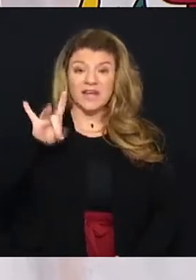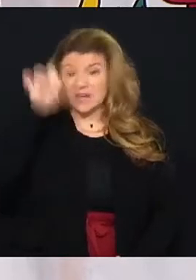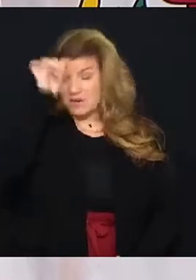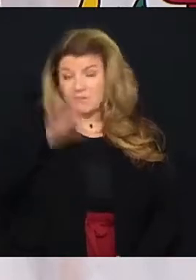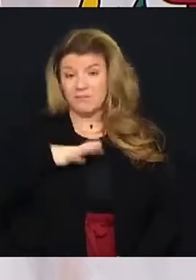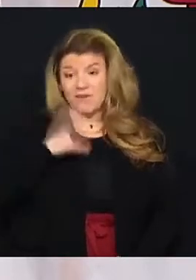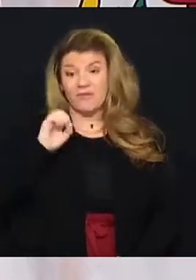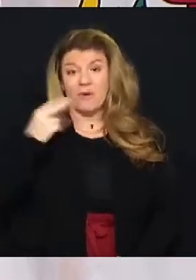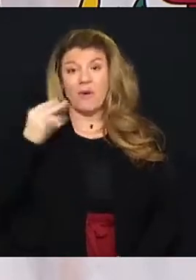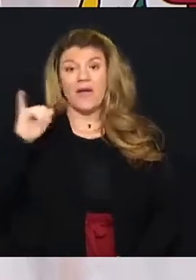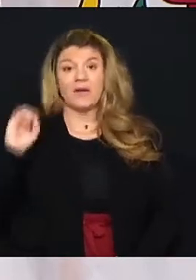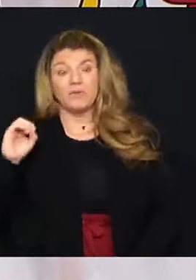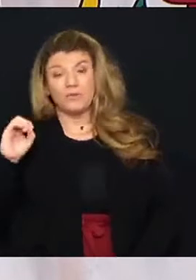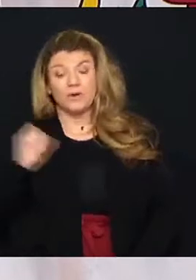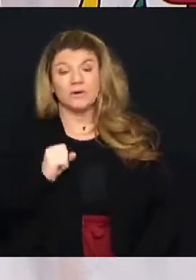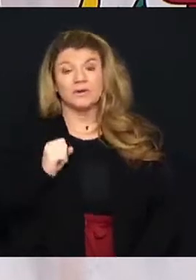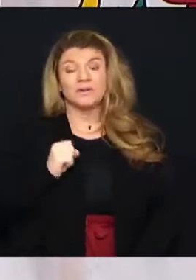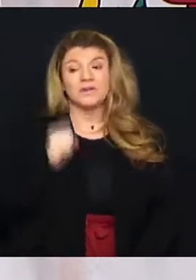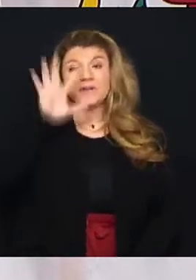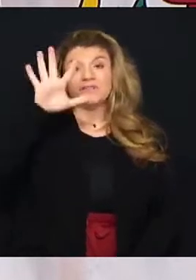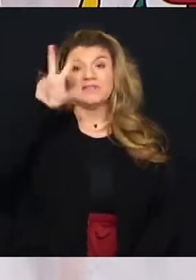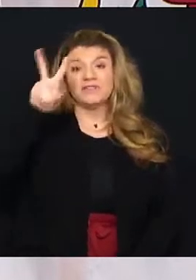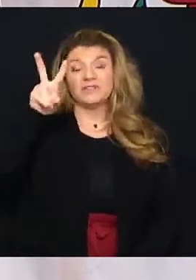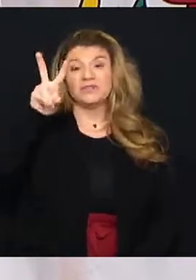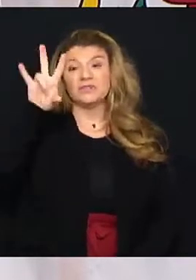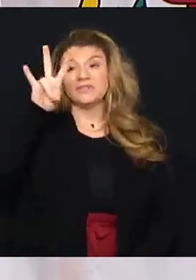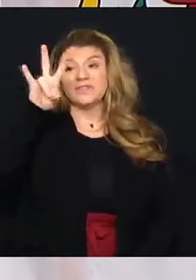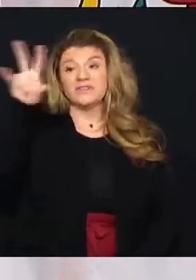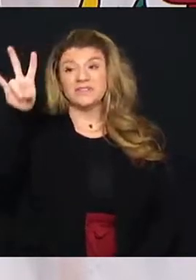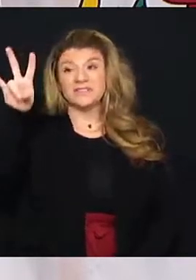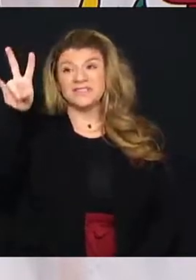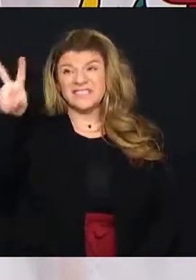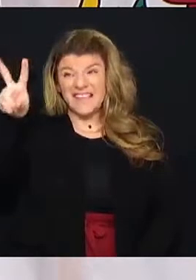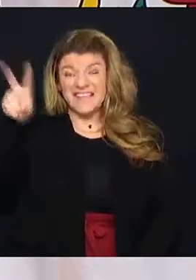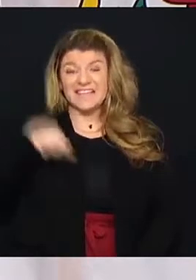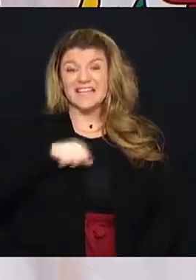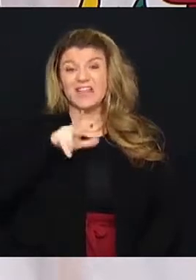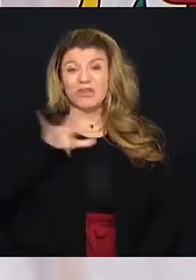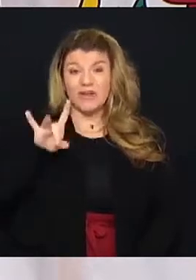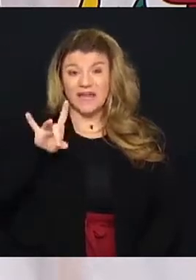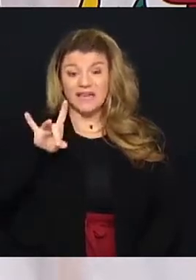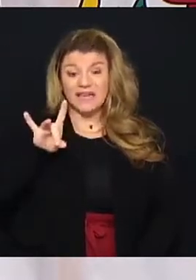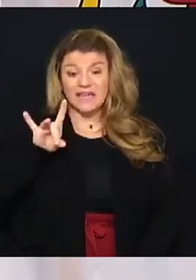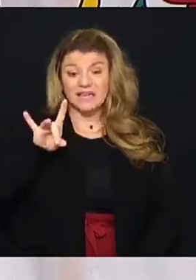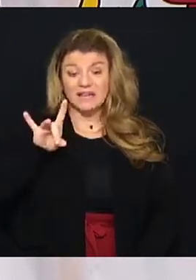male from Ohio County. The 5,272nd death, a 38-year-old